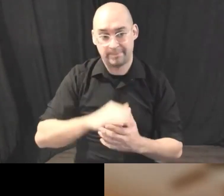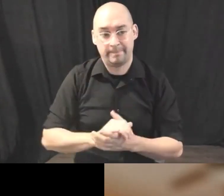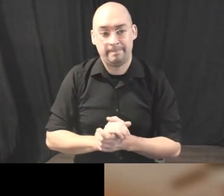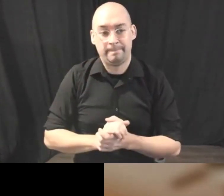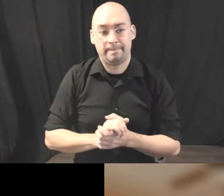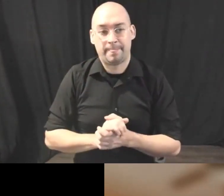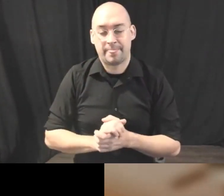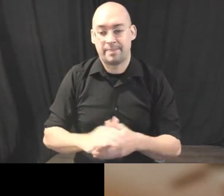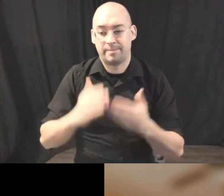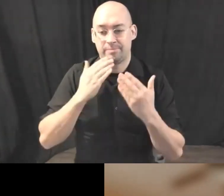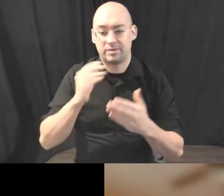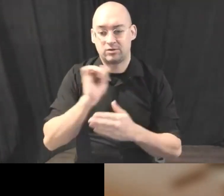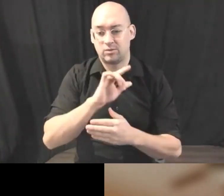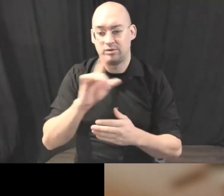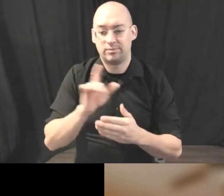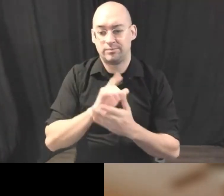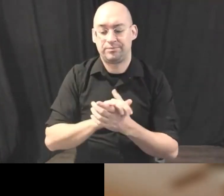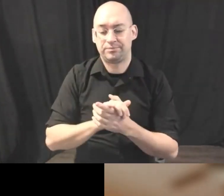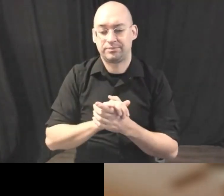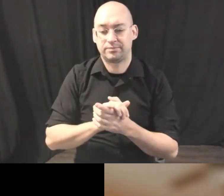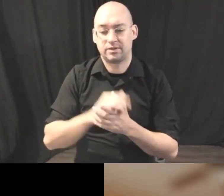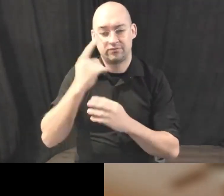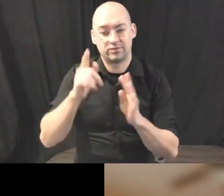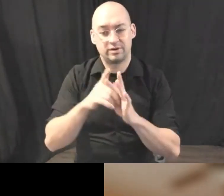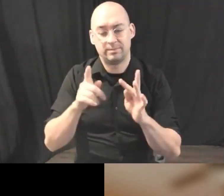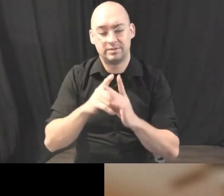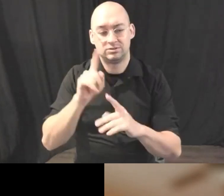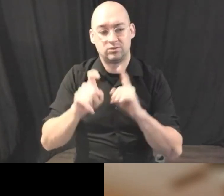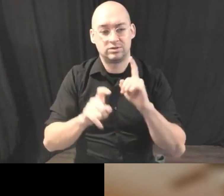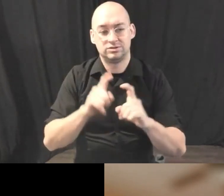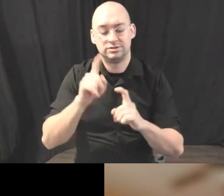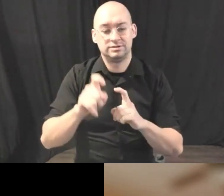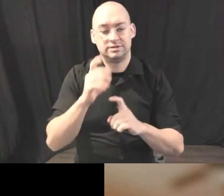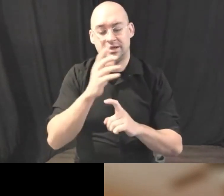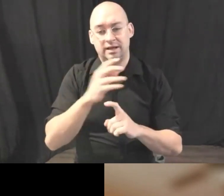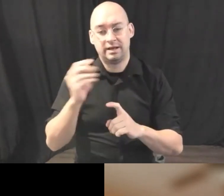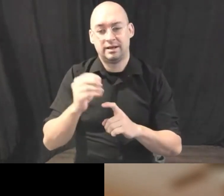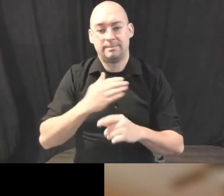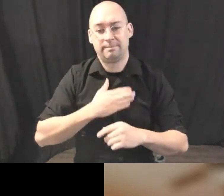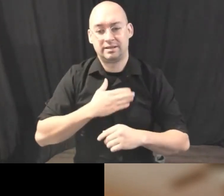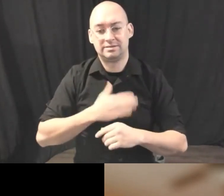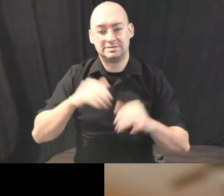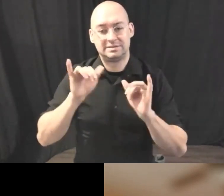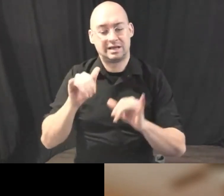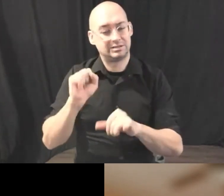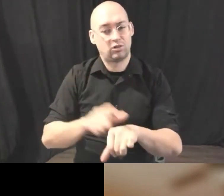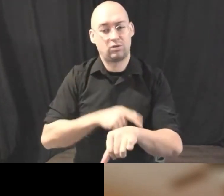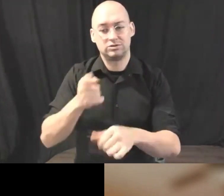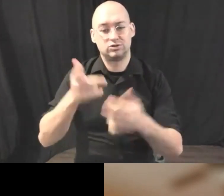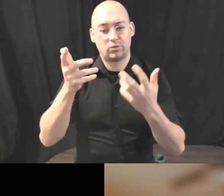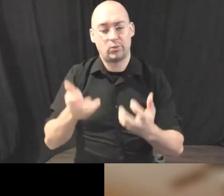Well, thank you all for your comments and questions, and please stay as long as you'd